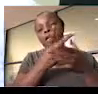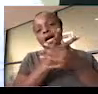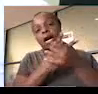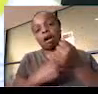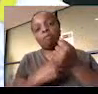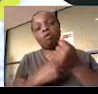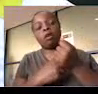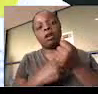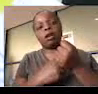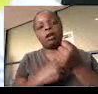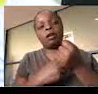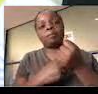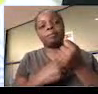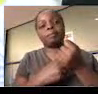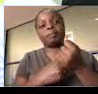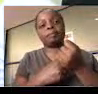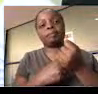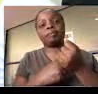The parents, or